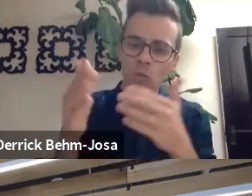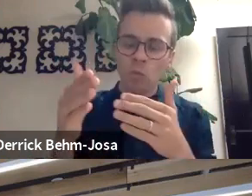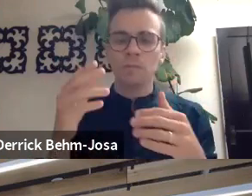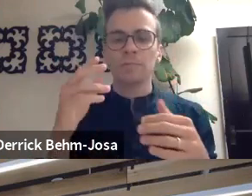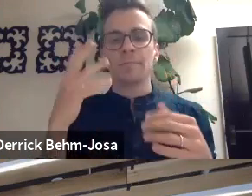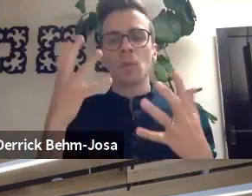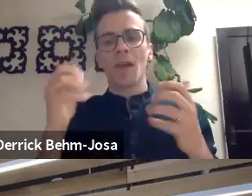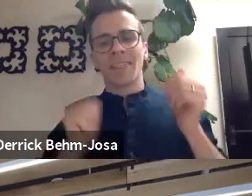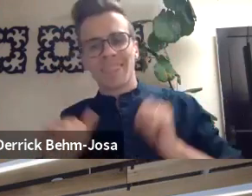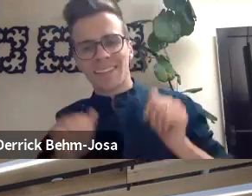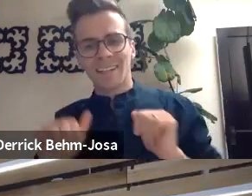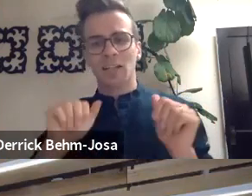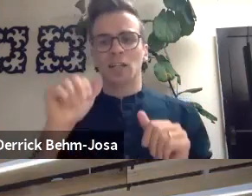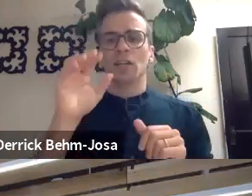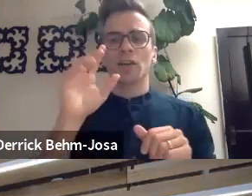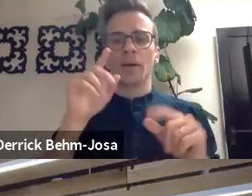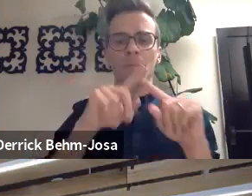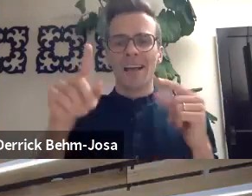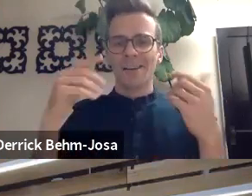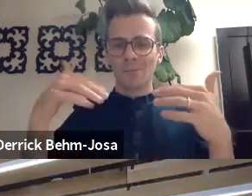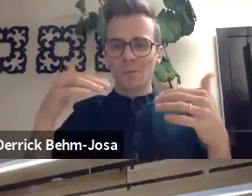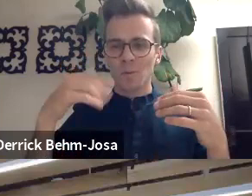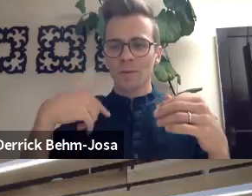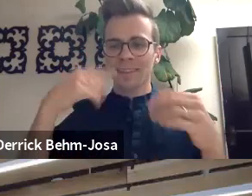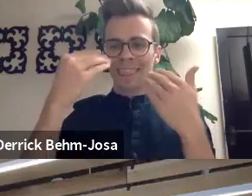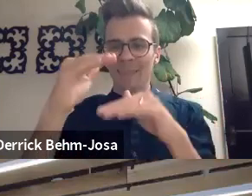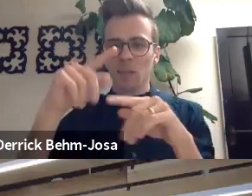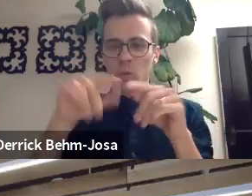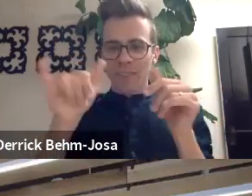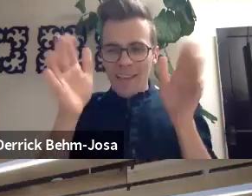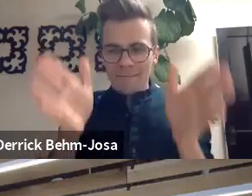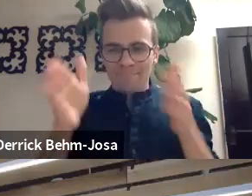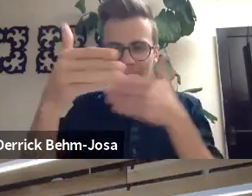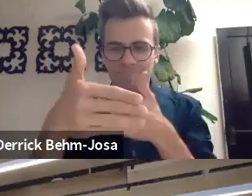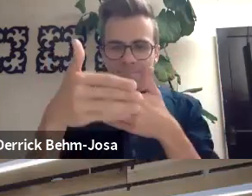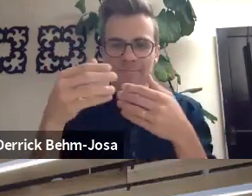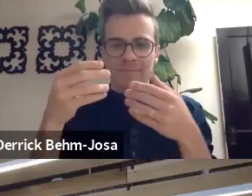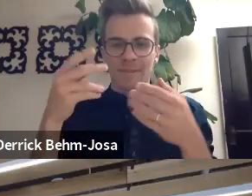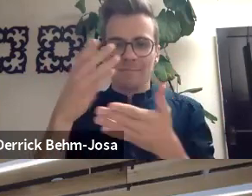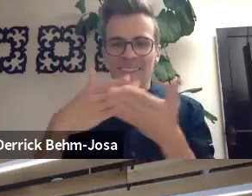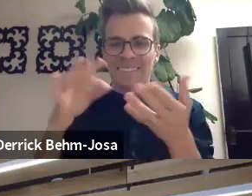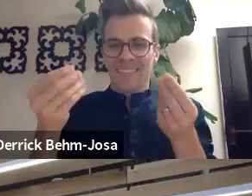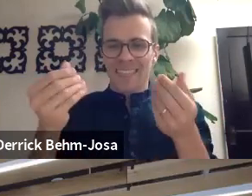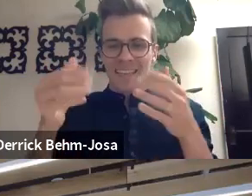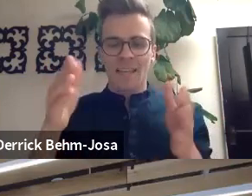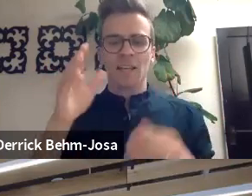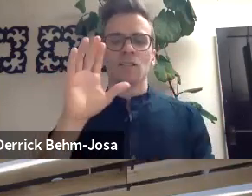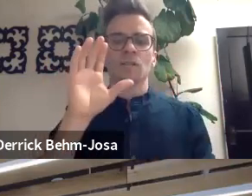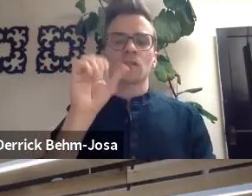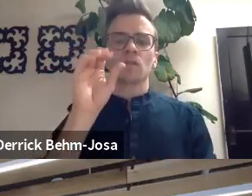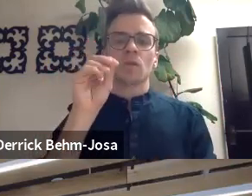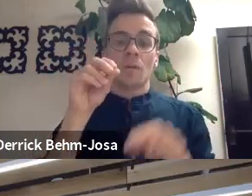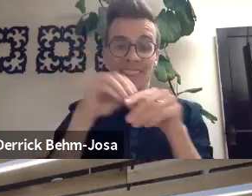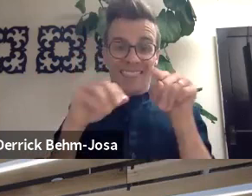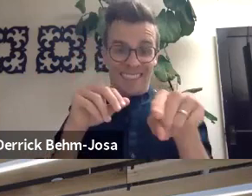really great. One was wanting to have a theater space, but also private meeting space. But being limited to just that